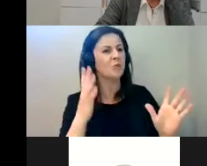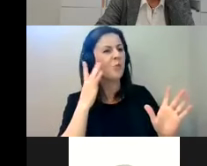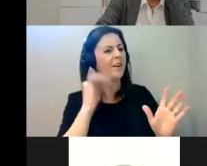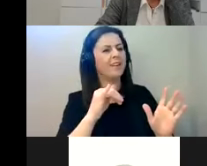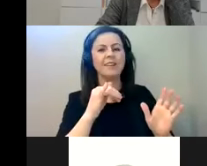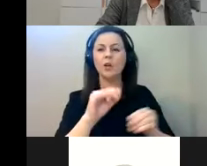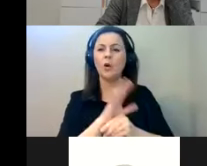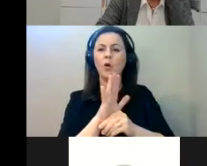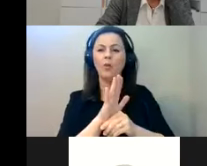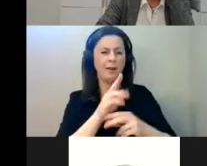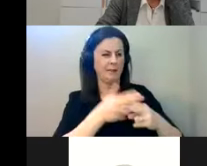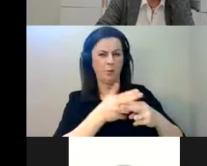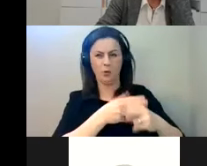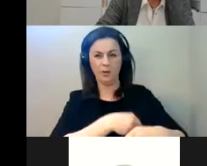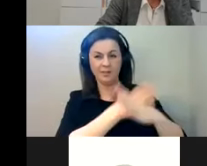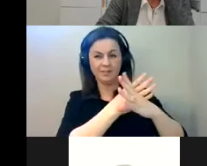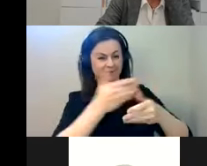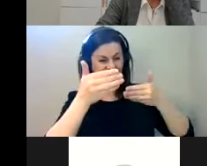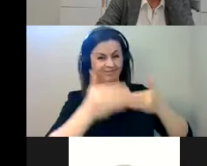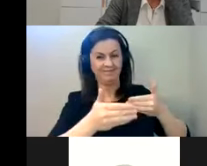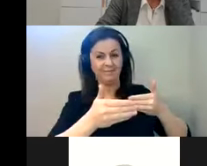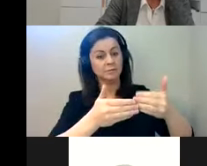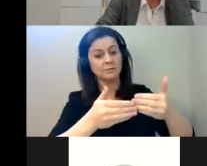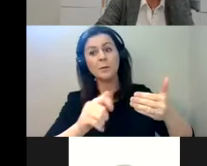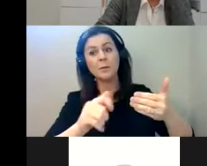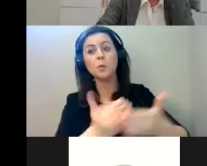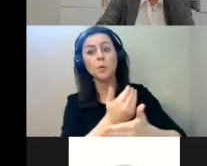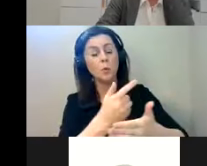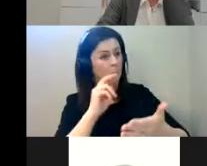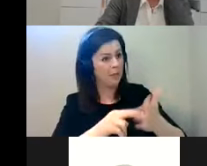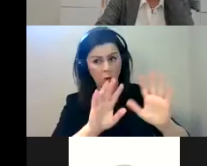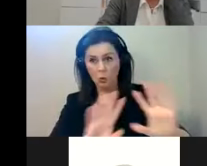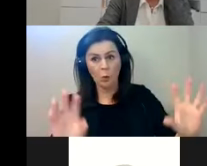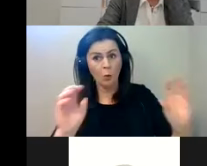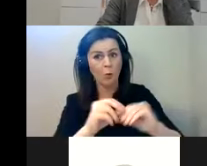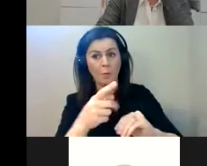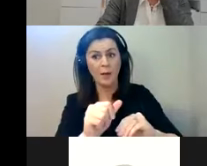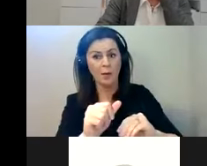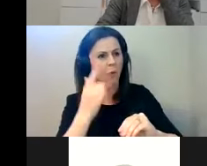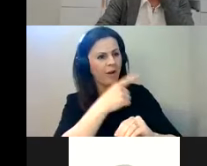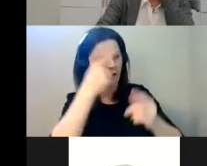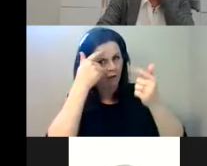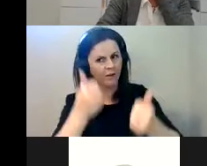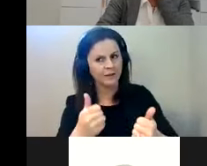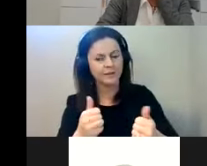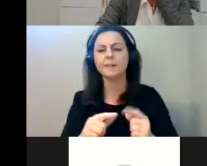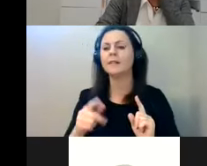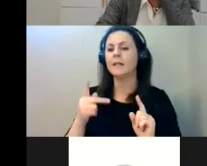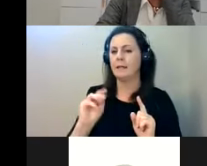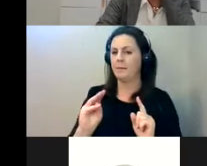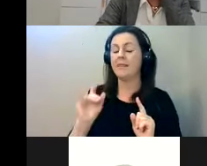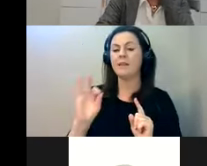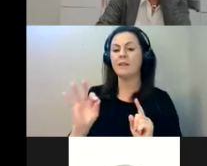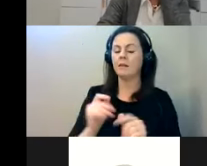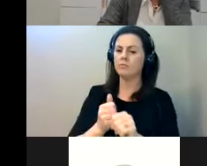is over, based on what the legislation indicates? No. So if it's done properly in compliance